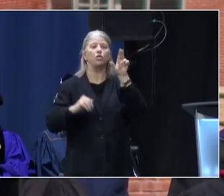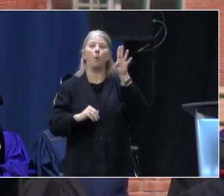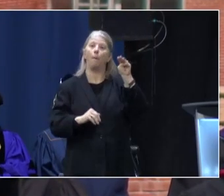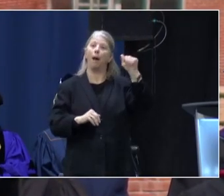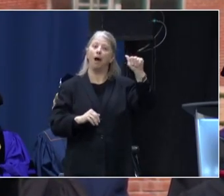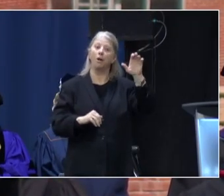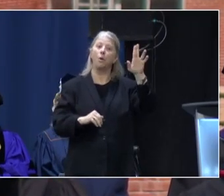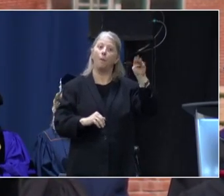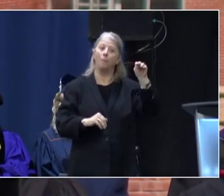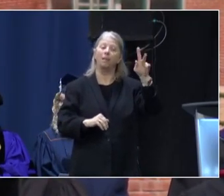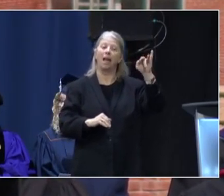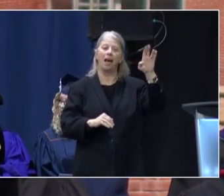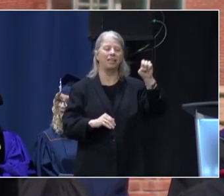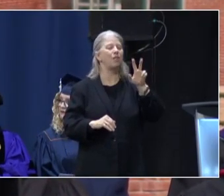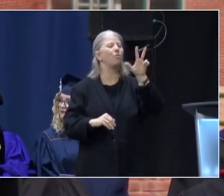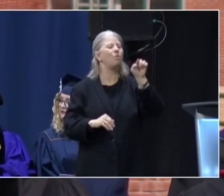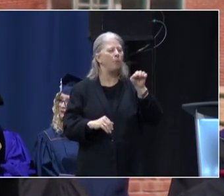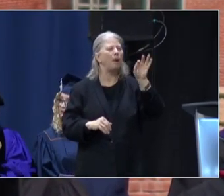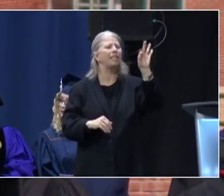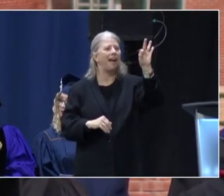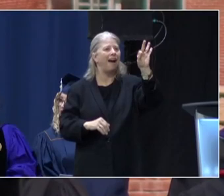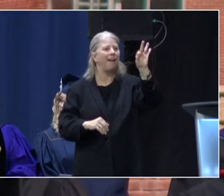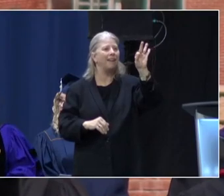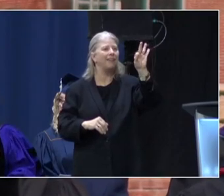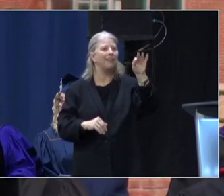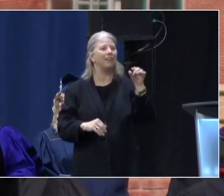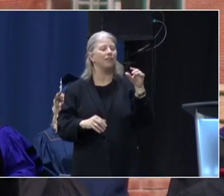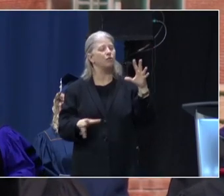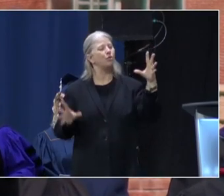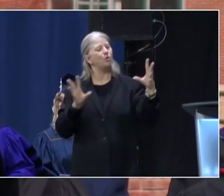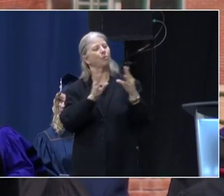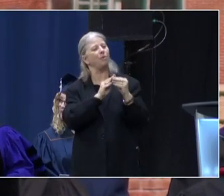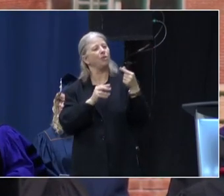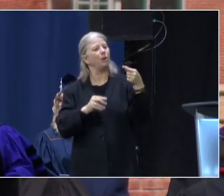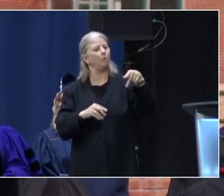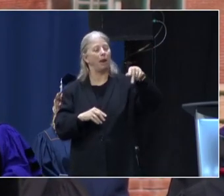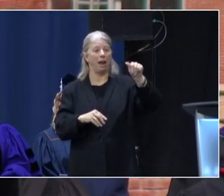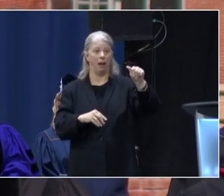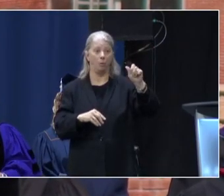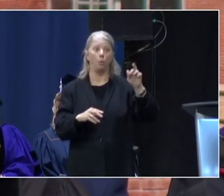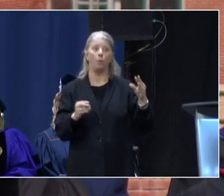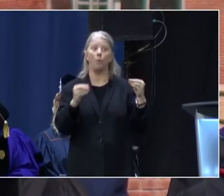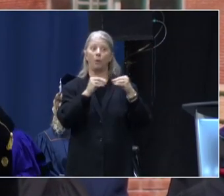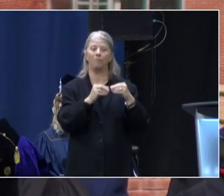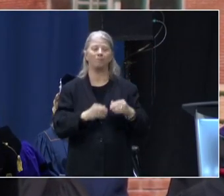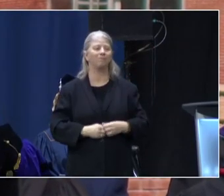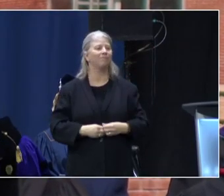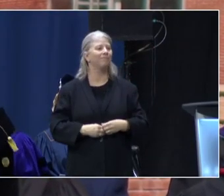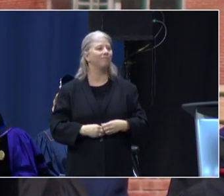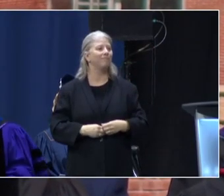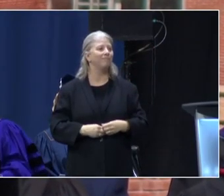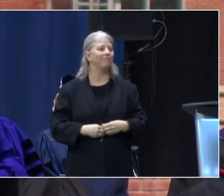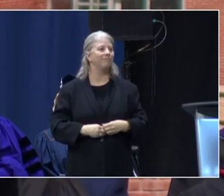recognition have maintained a 3.9 cumulative GPA or higher.